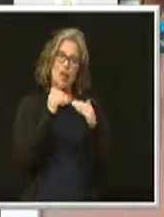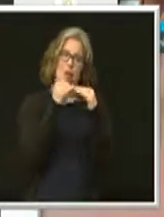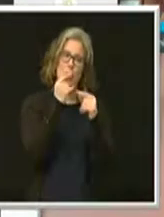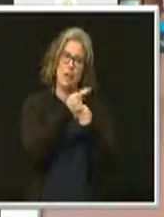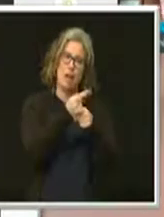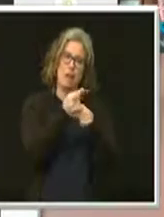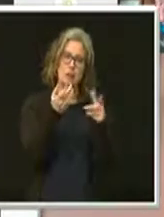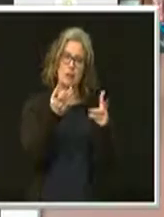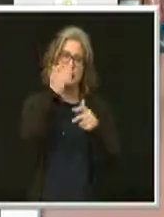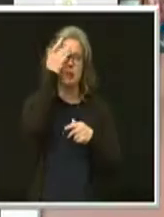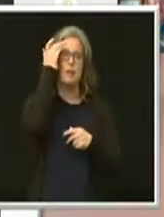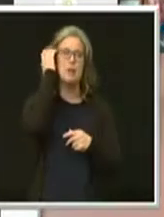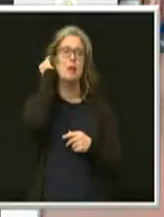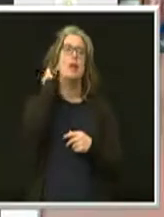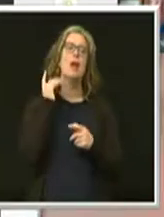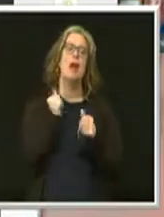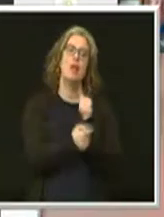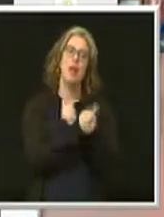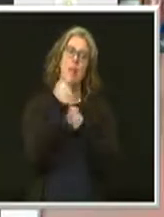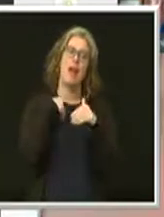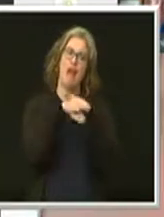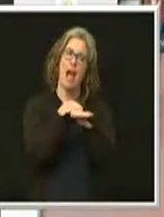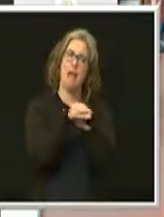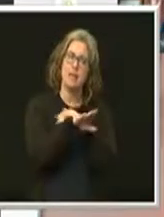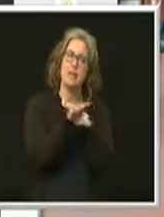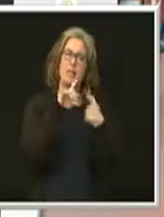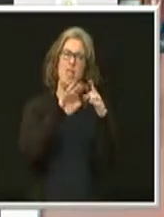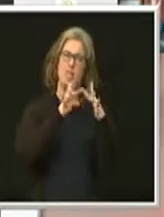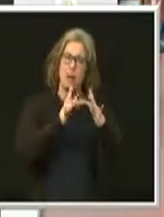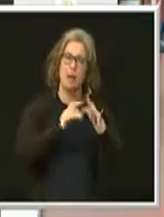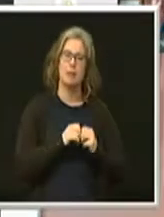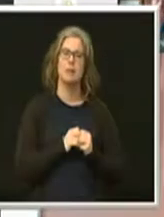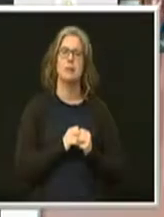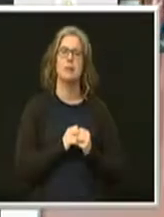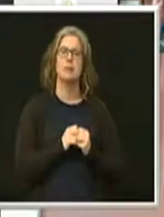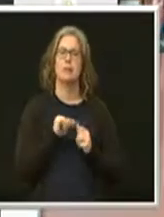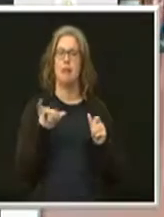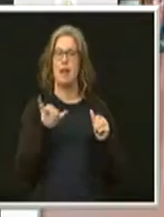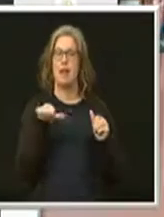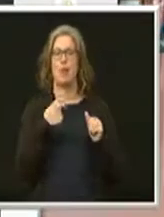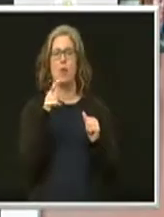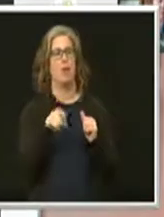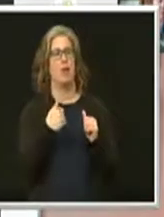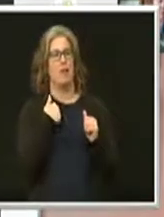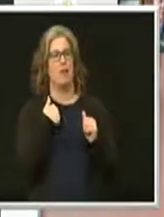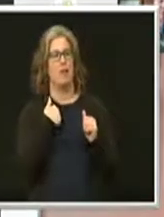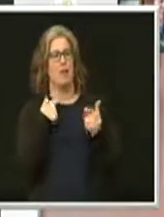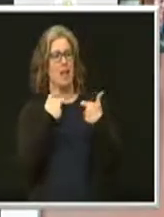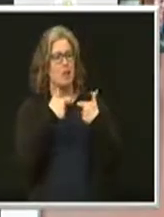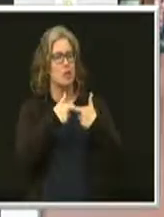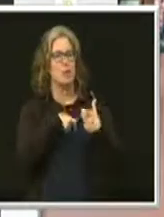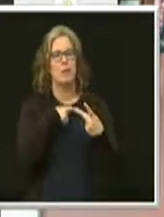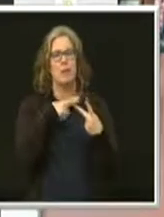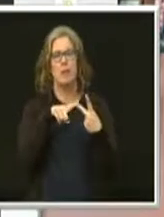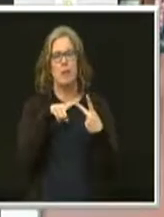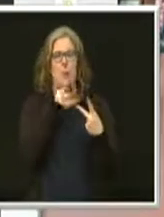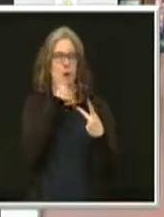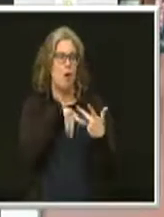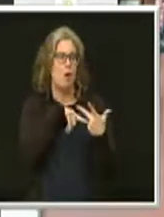So everybody has access to the internet, just like everybody should have electricity